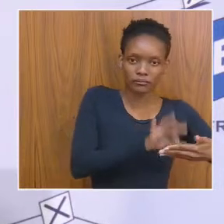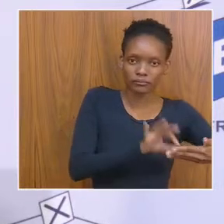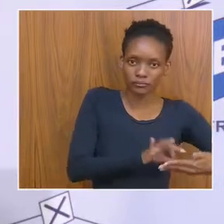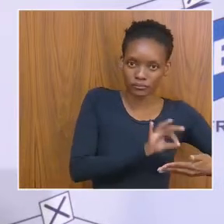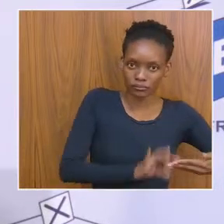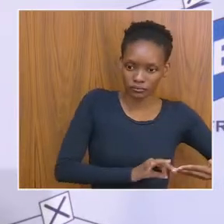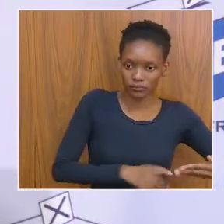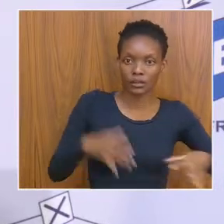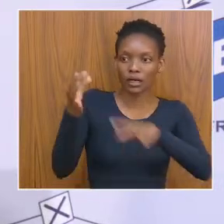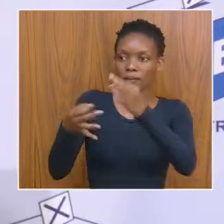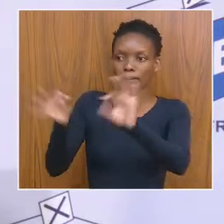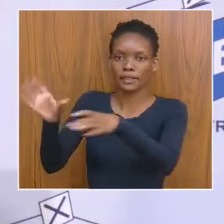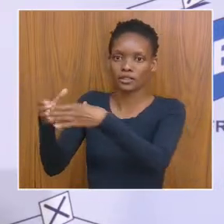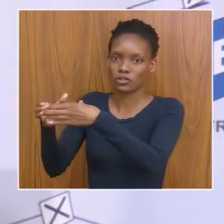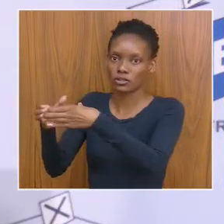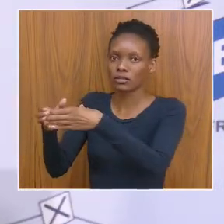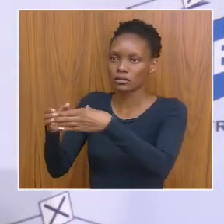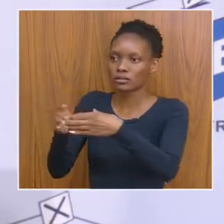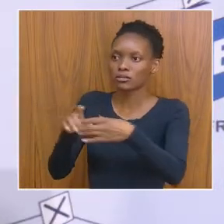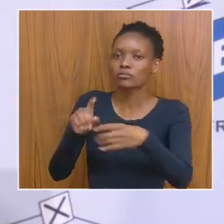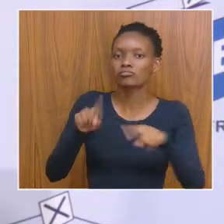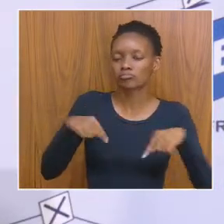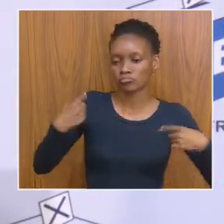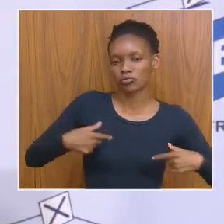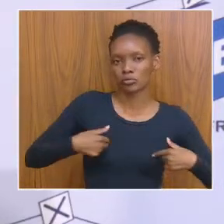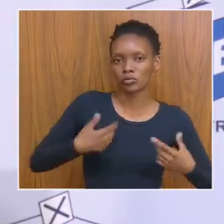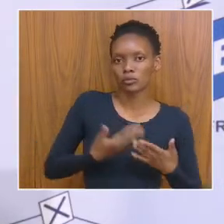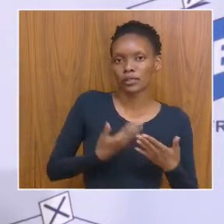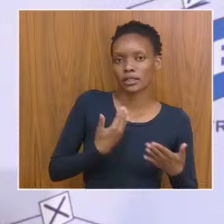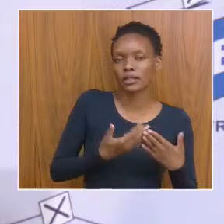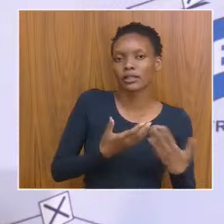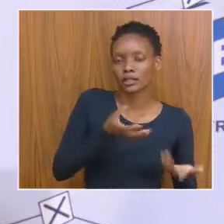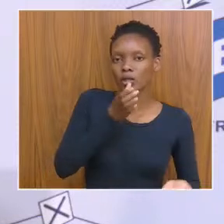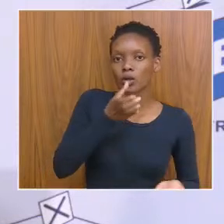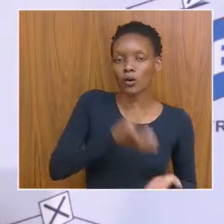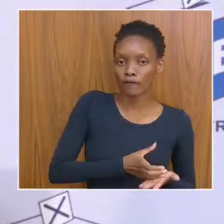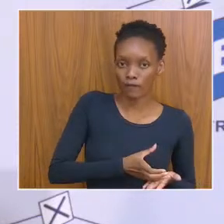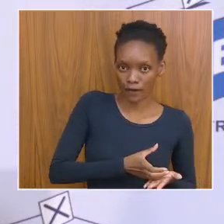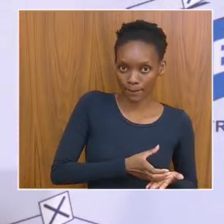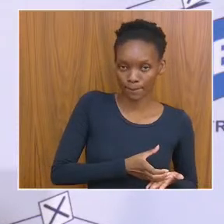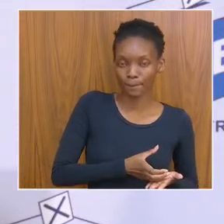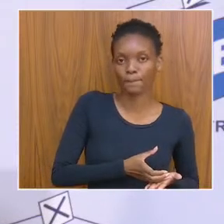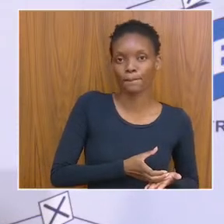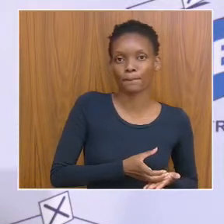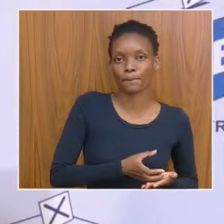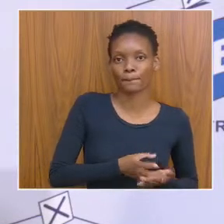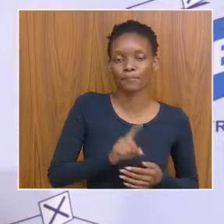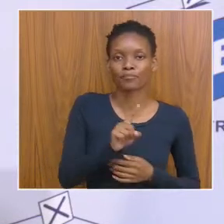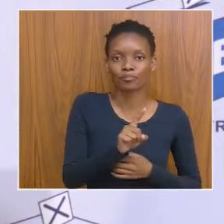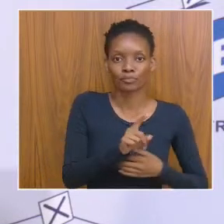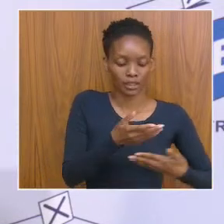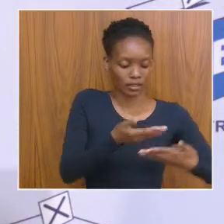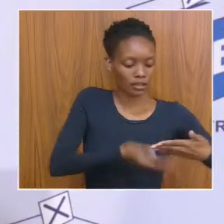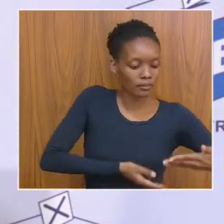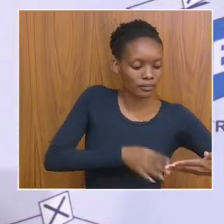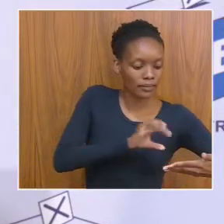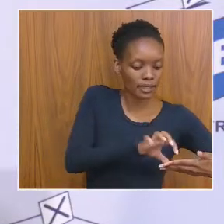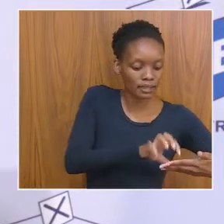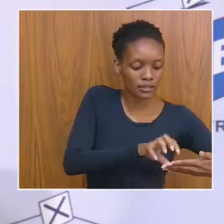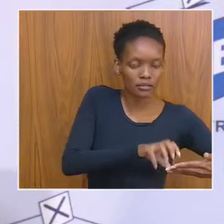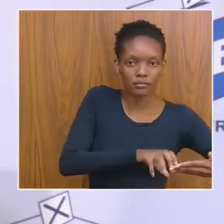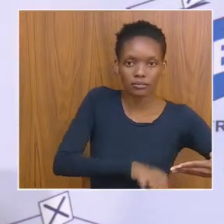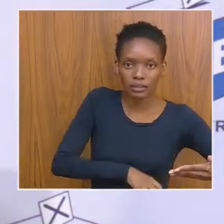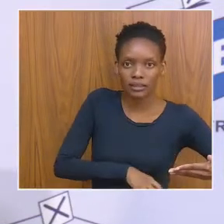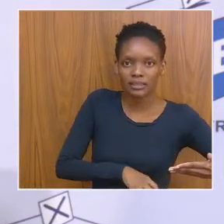asked about, we can confirm that the face of the party on the ballot paper in respect